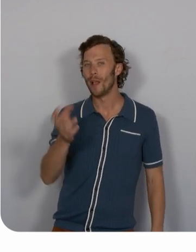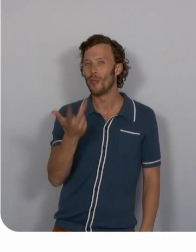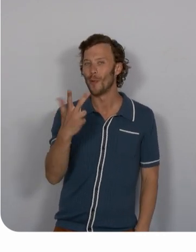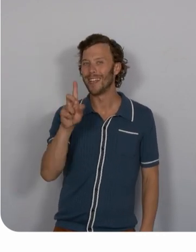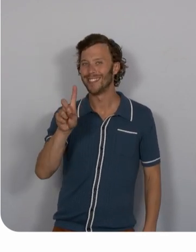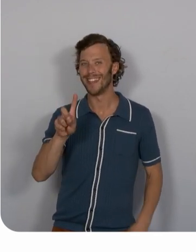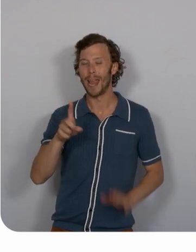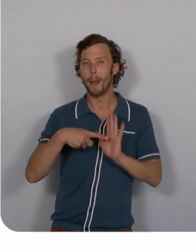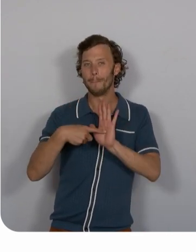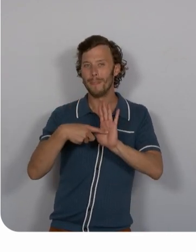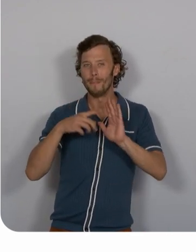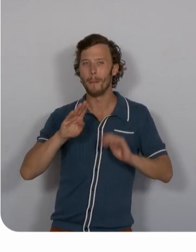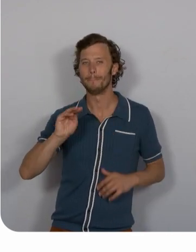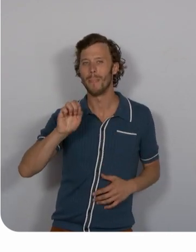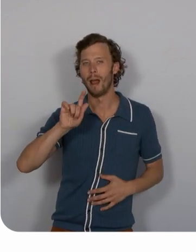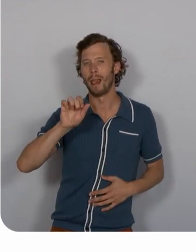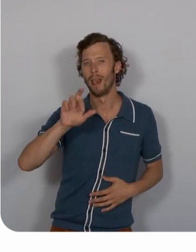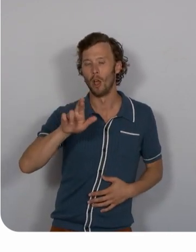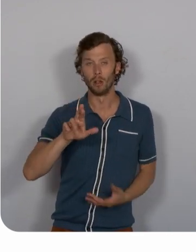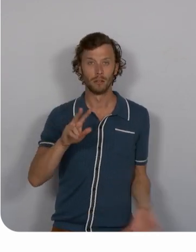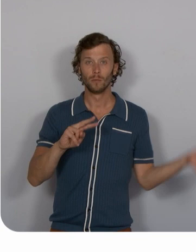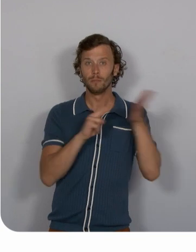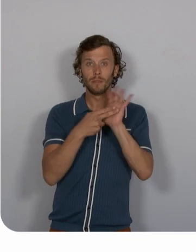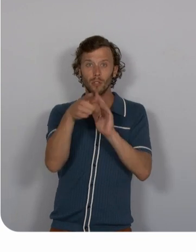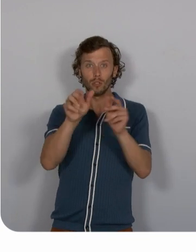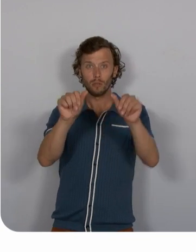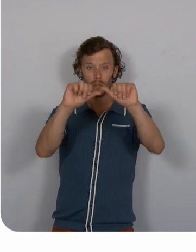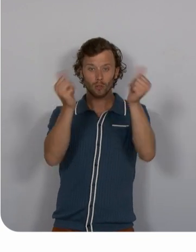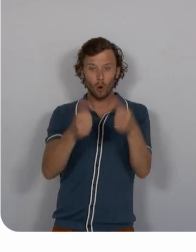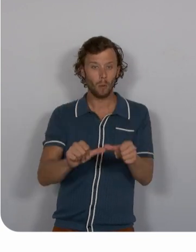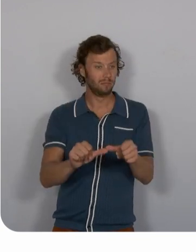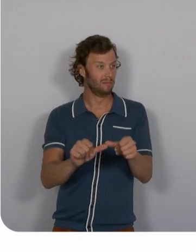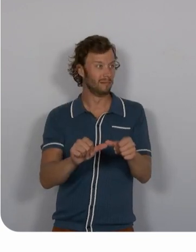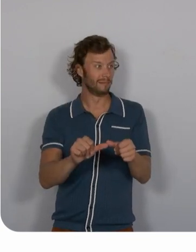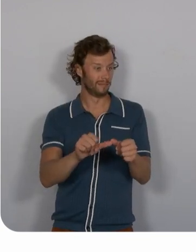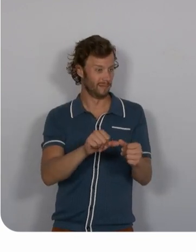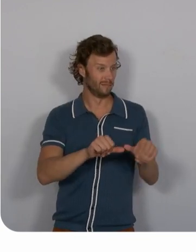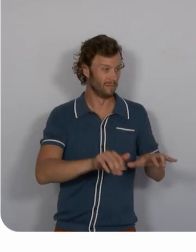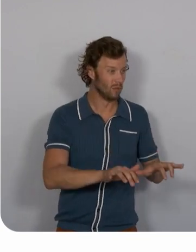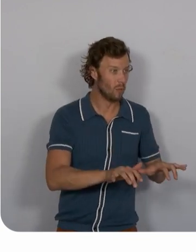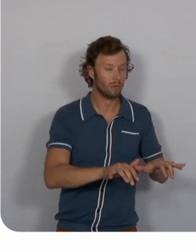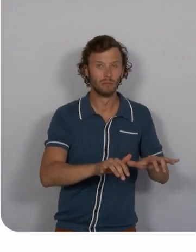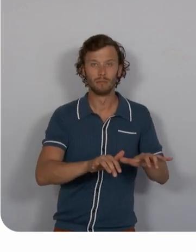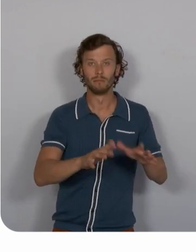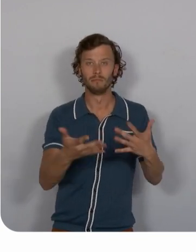3D, in VR, on desktop, or between both surfaces.